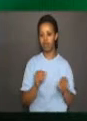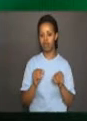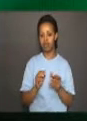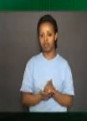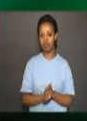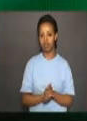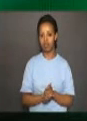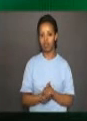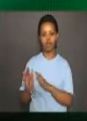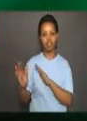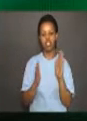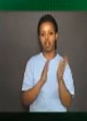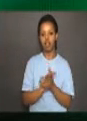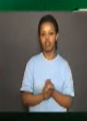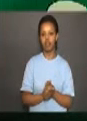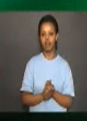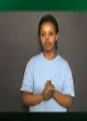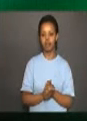Students, let's get ready.